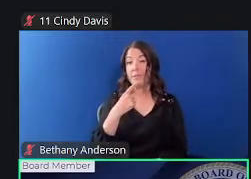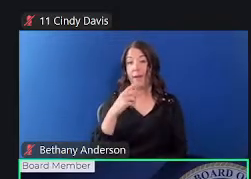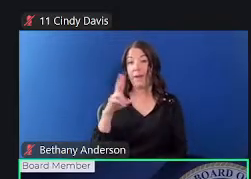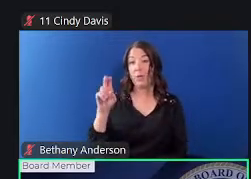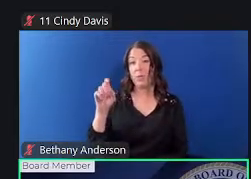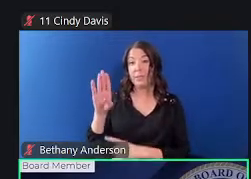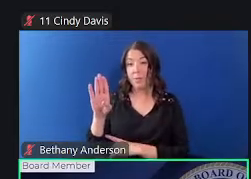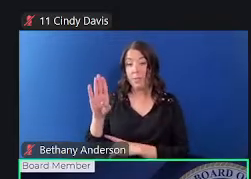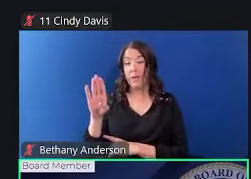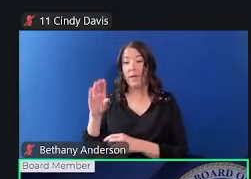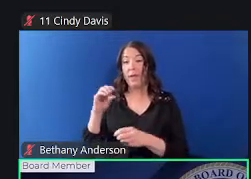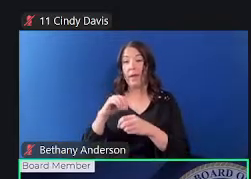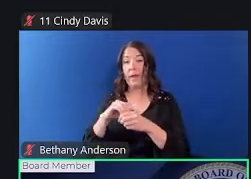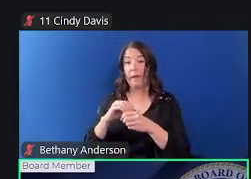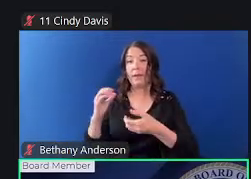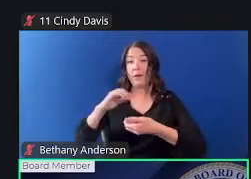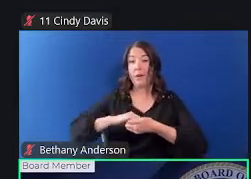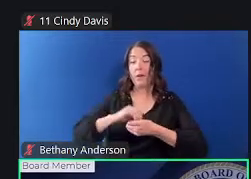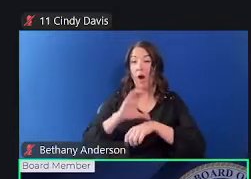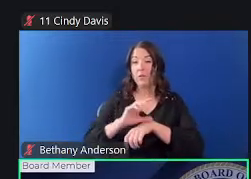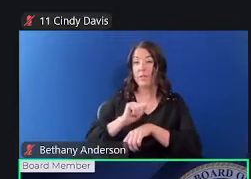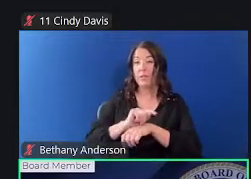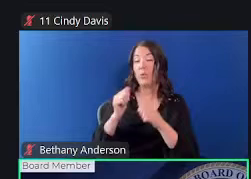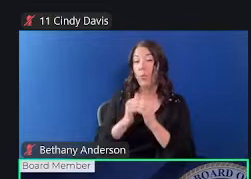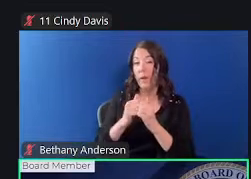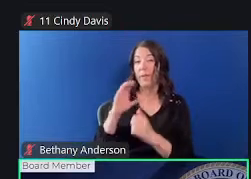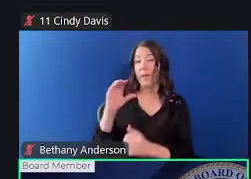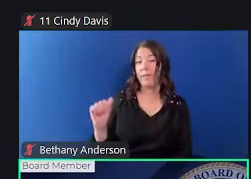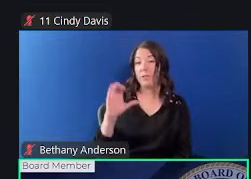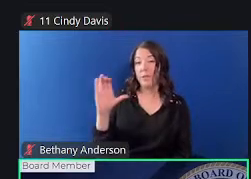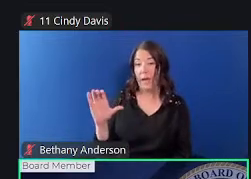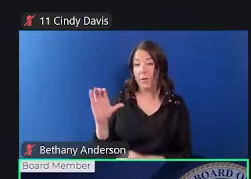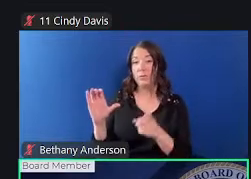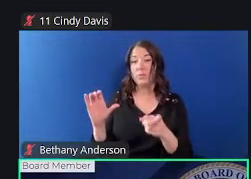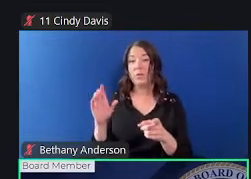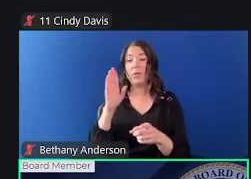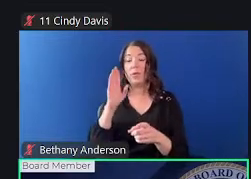in consultation with the advisory council may establish a